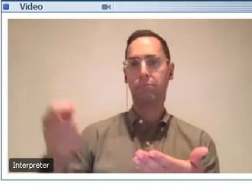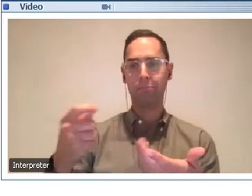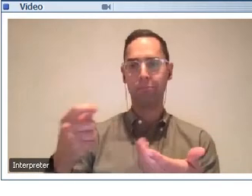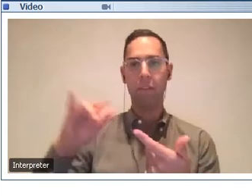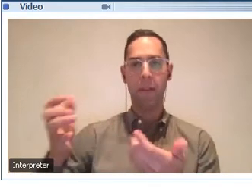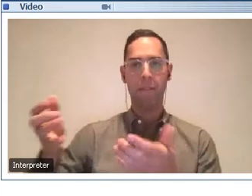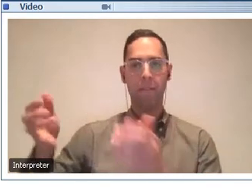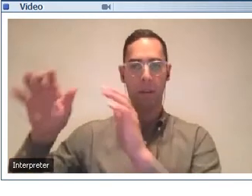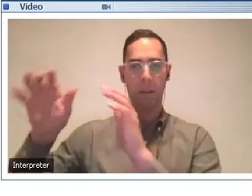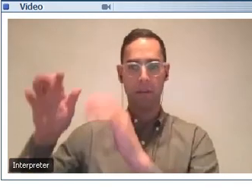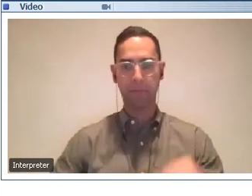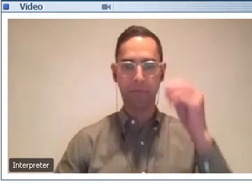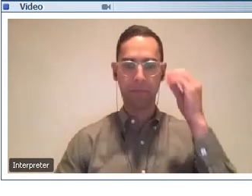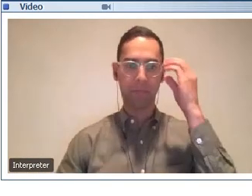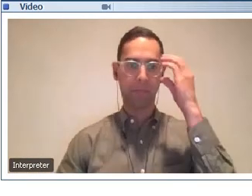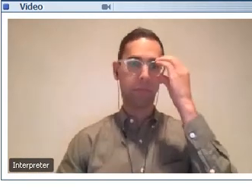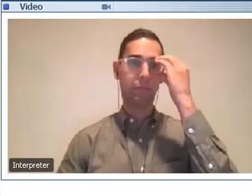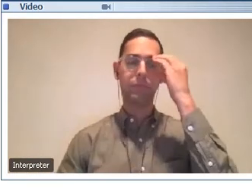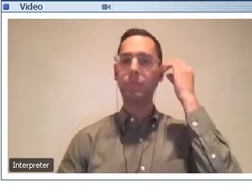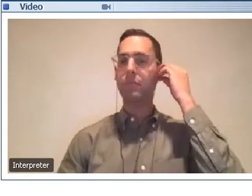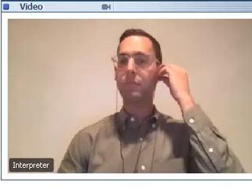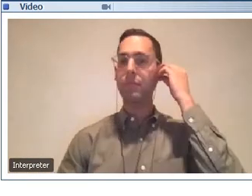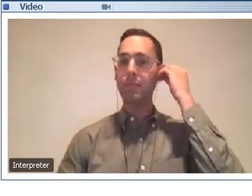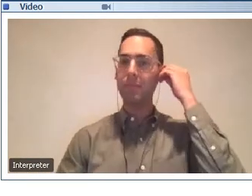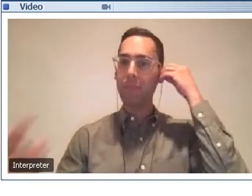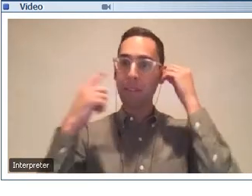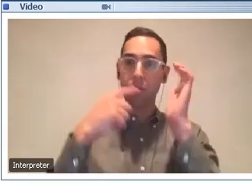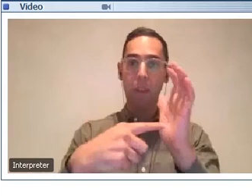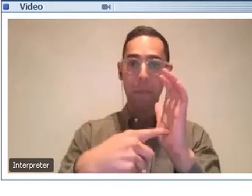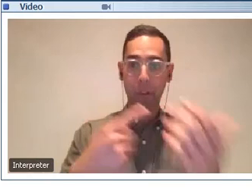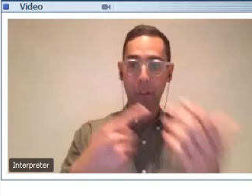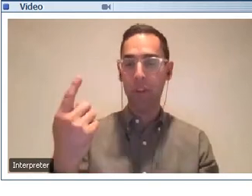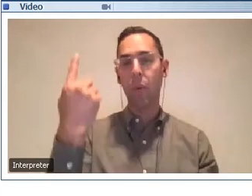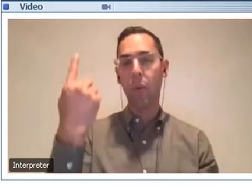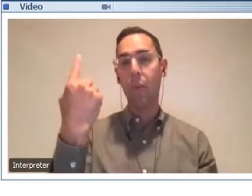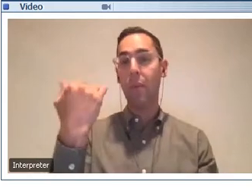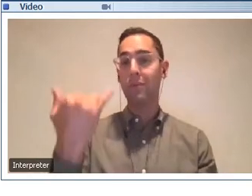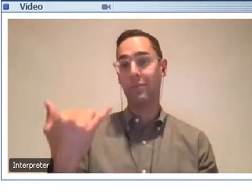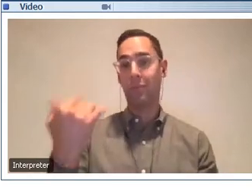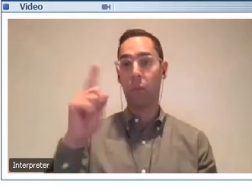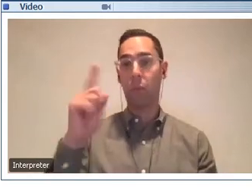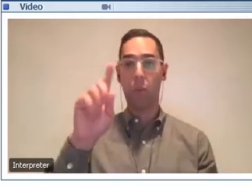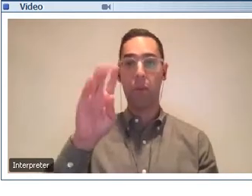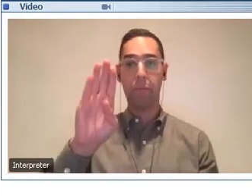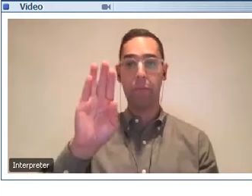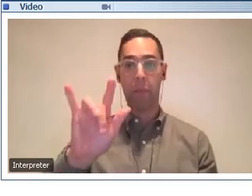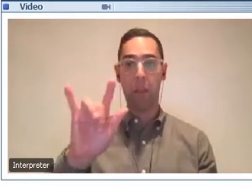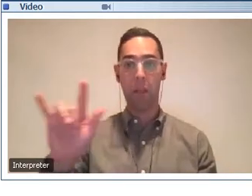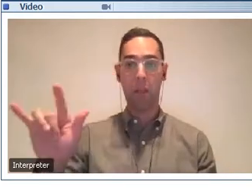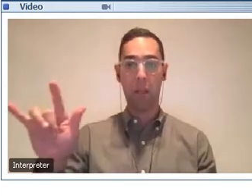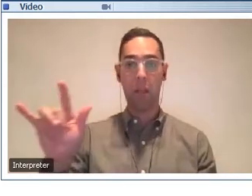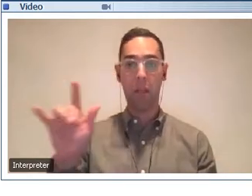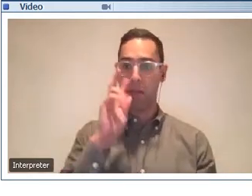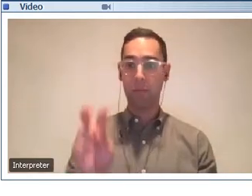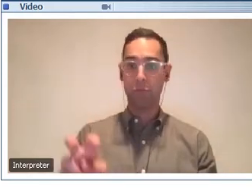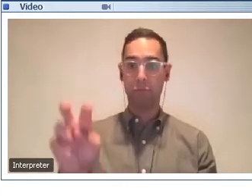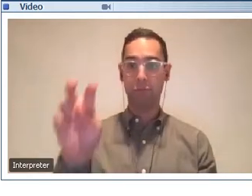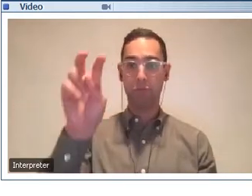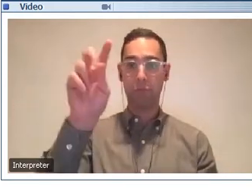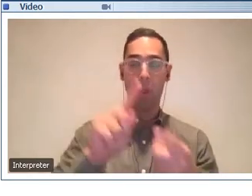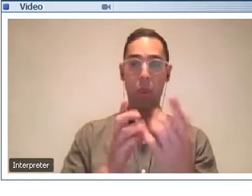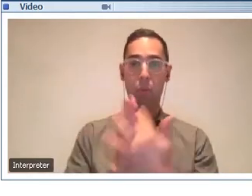kinds of costs look like, a bill that is currently moving through Congress to create such a social insurance model is called